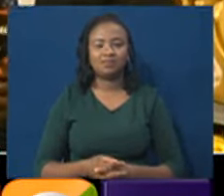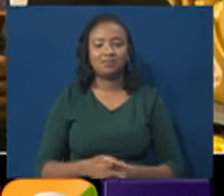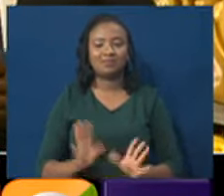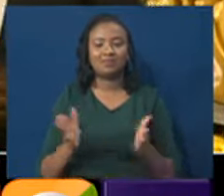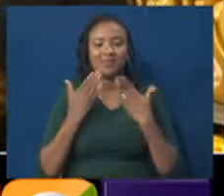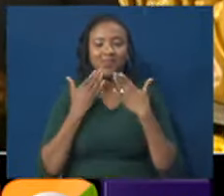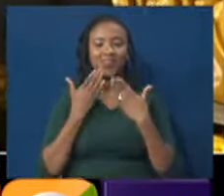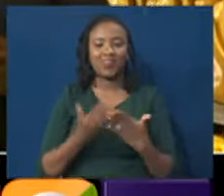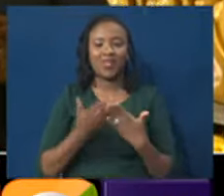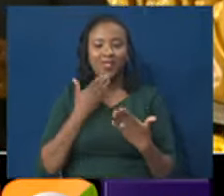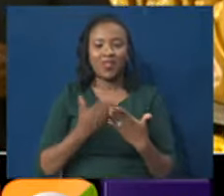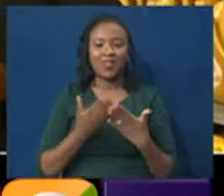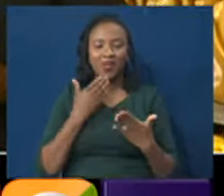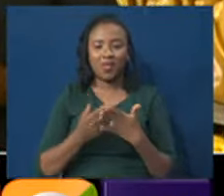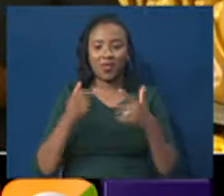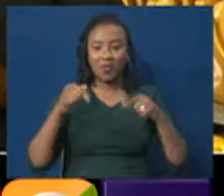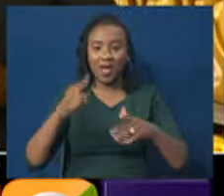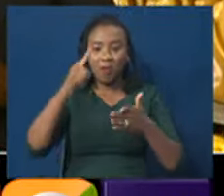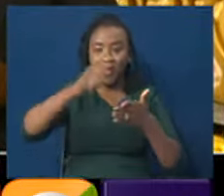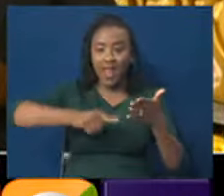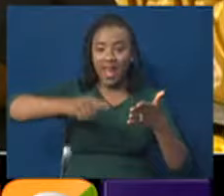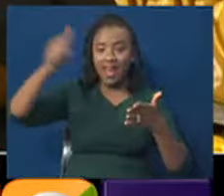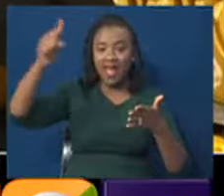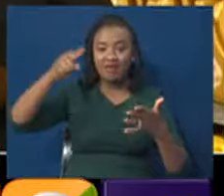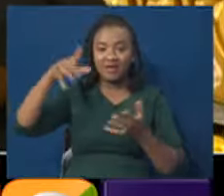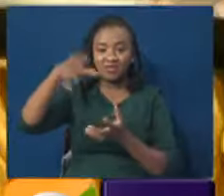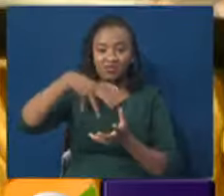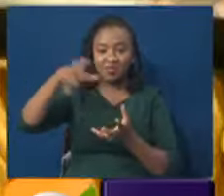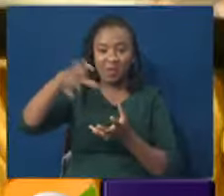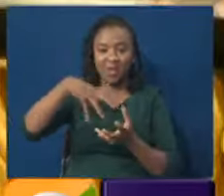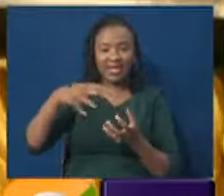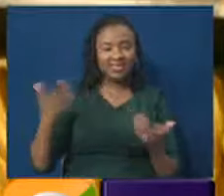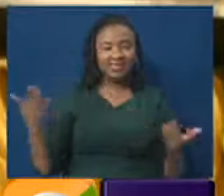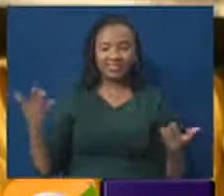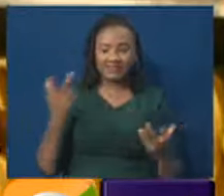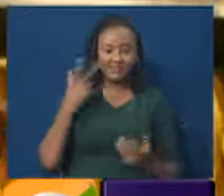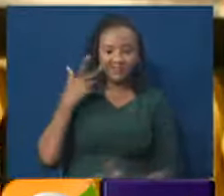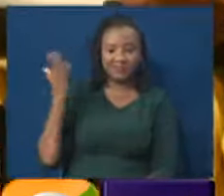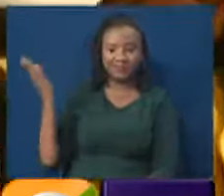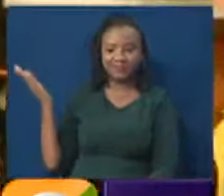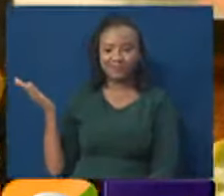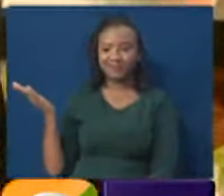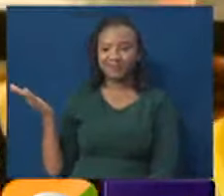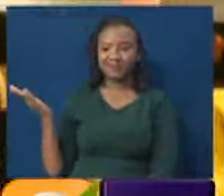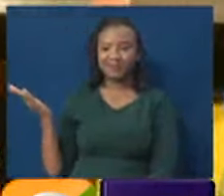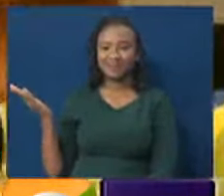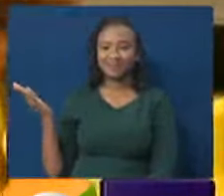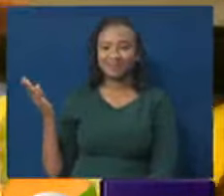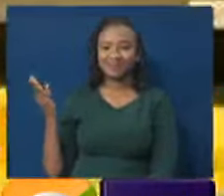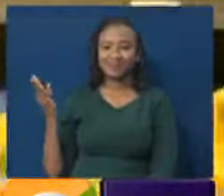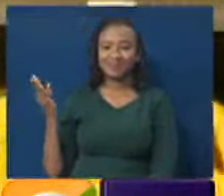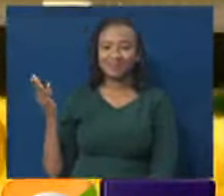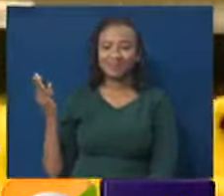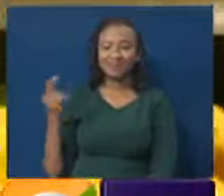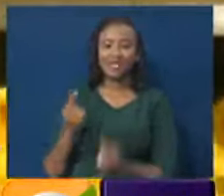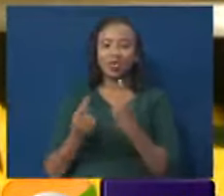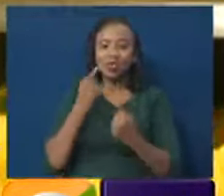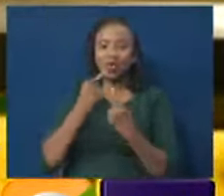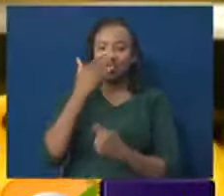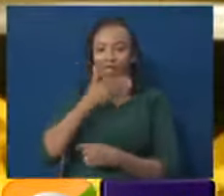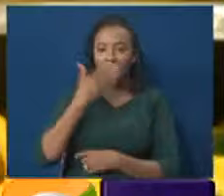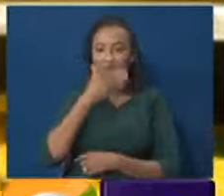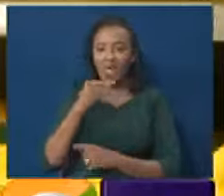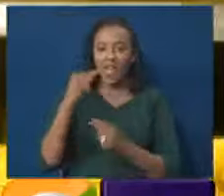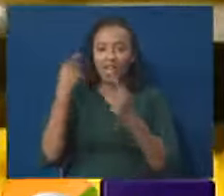Thank you very much. We are at Naivas Supermarket, Sam, and clearly as we have seen here, the prices of different types of